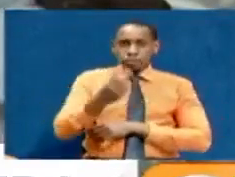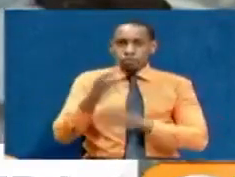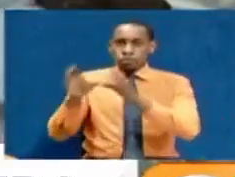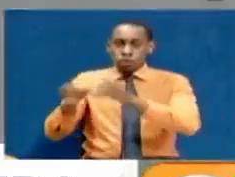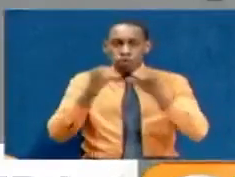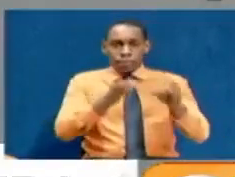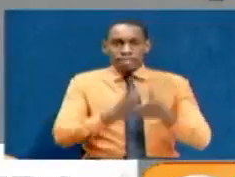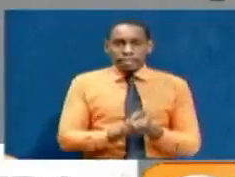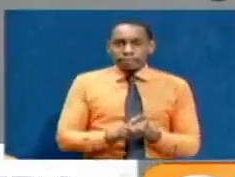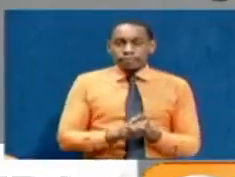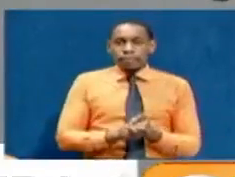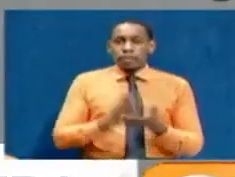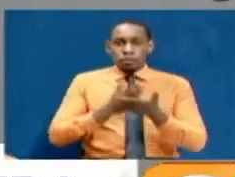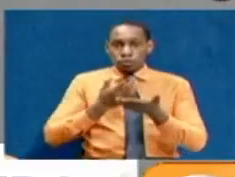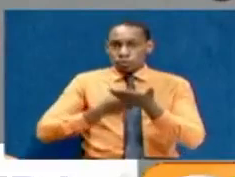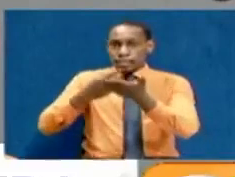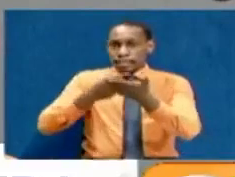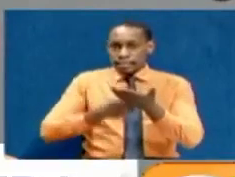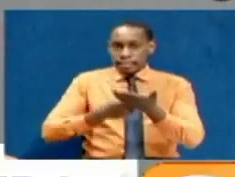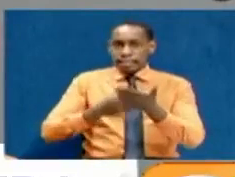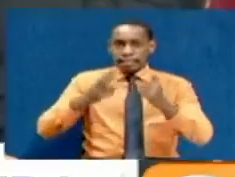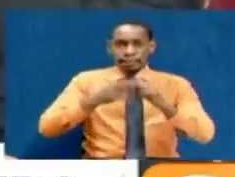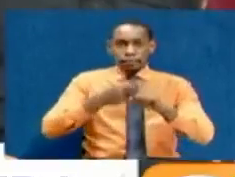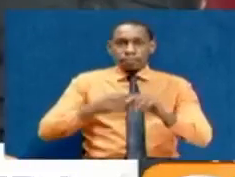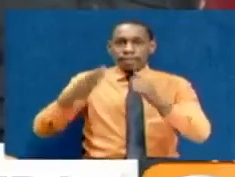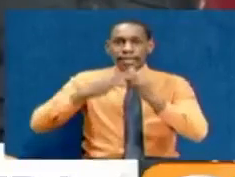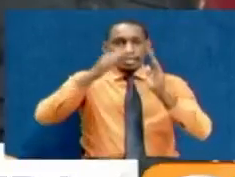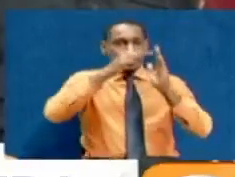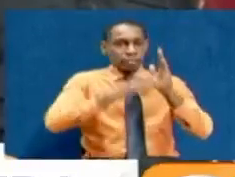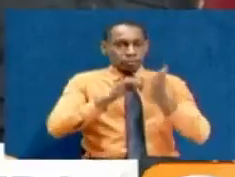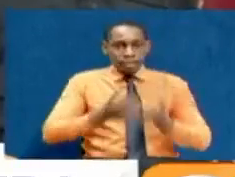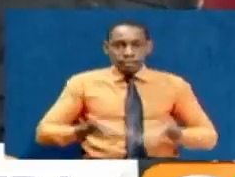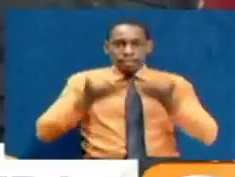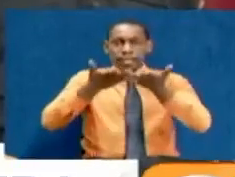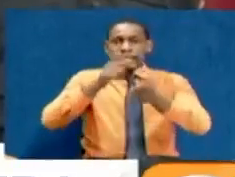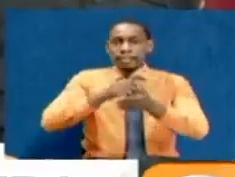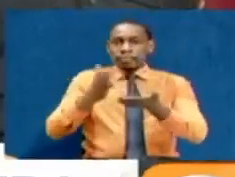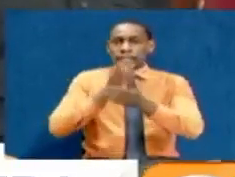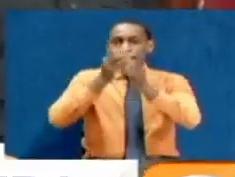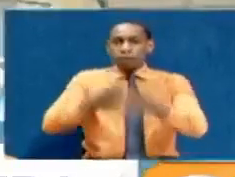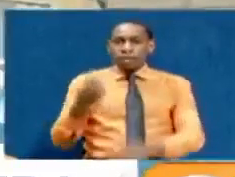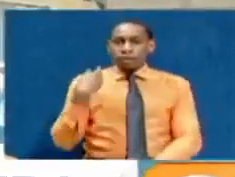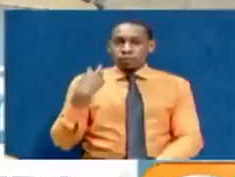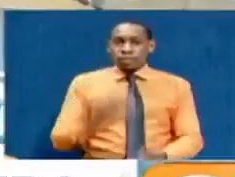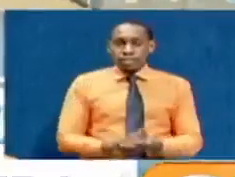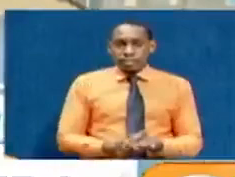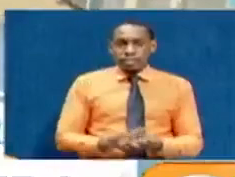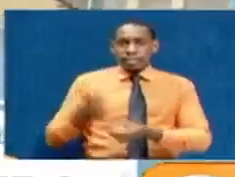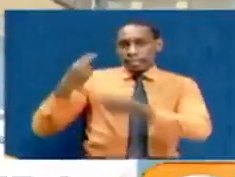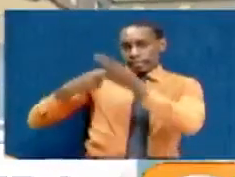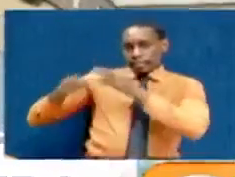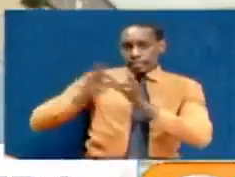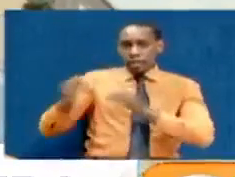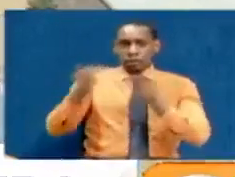the two communities. There was agreement for the 7 out of the 9 key issues raised during the stakeholders' consultations. The long history